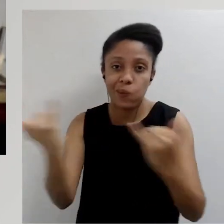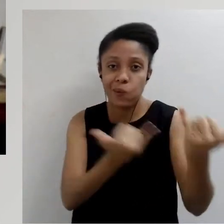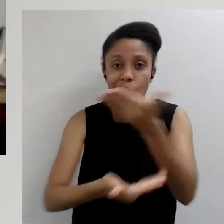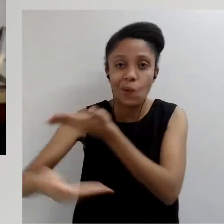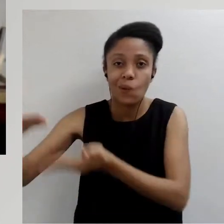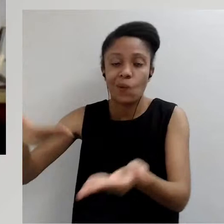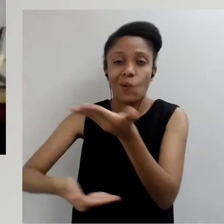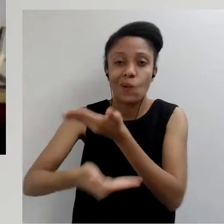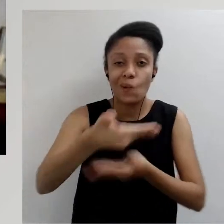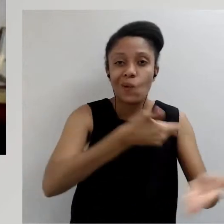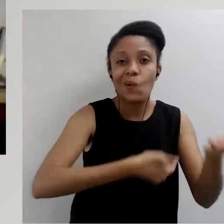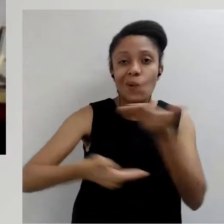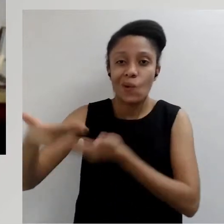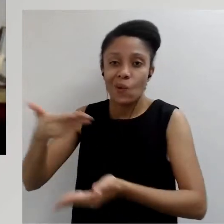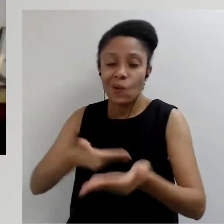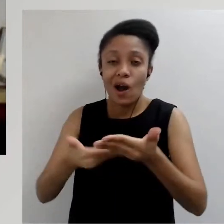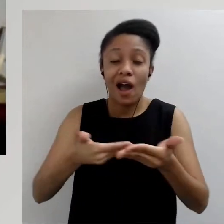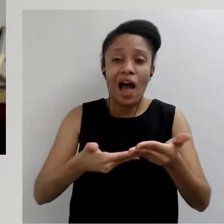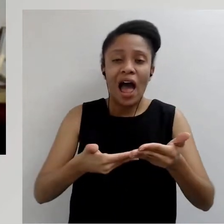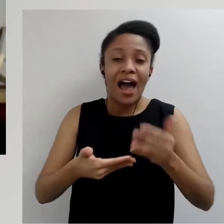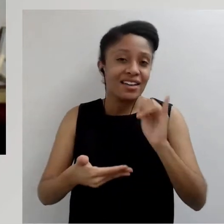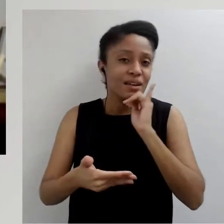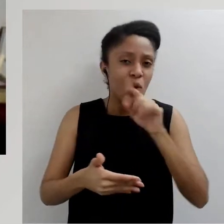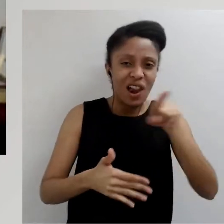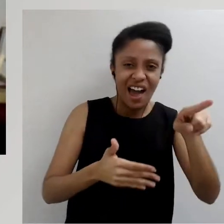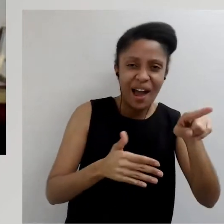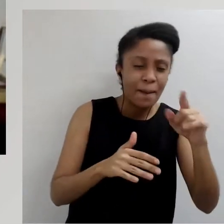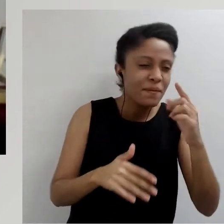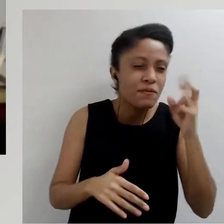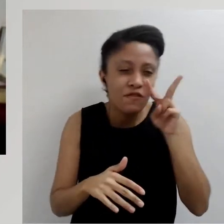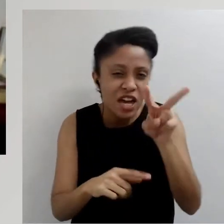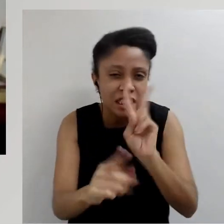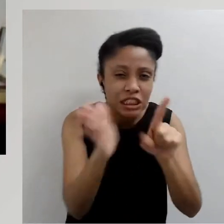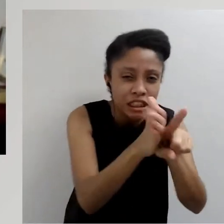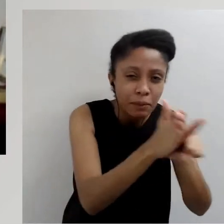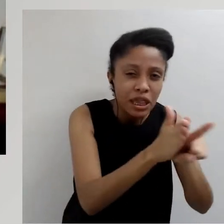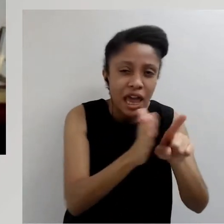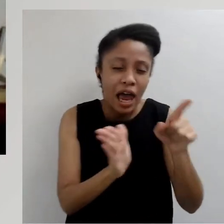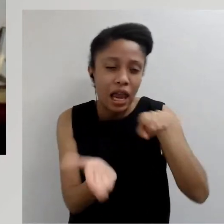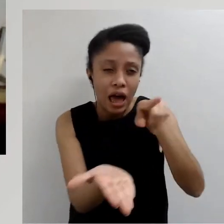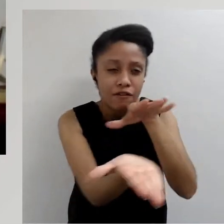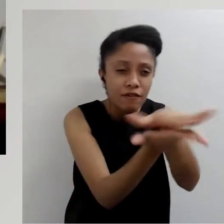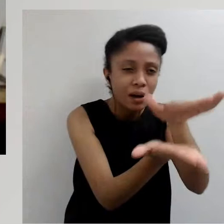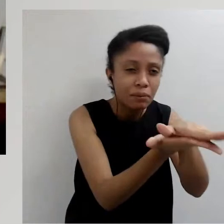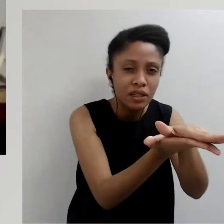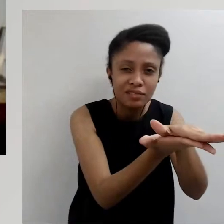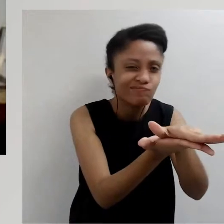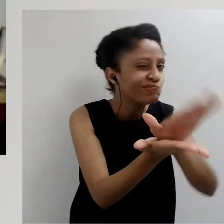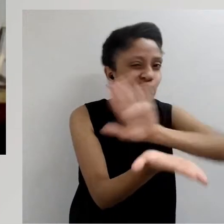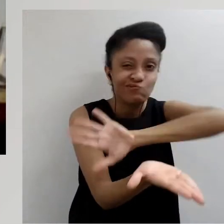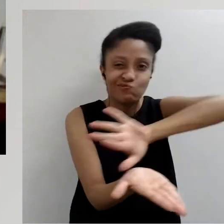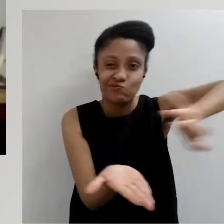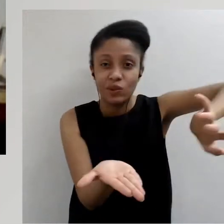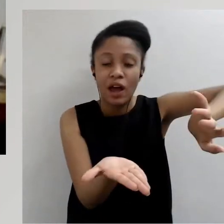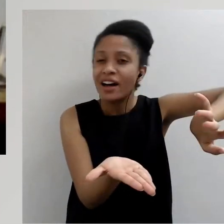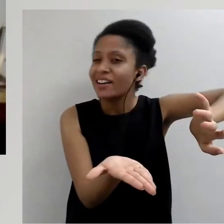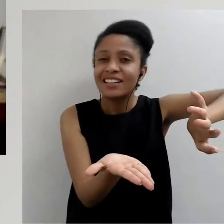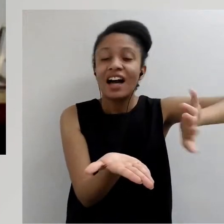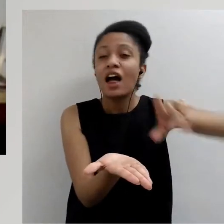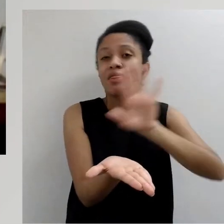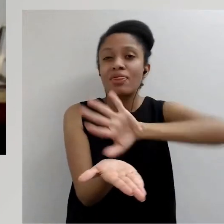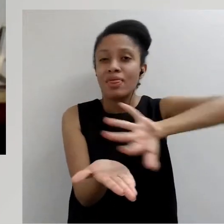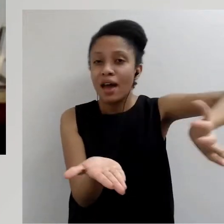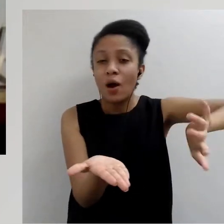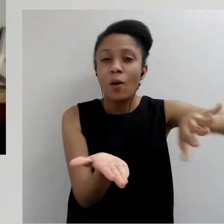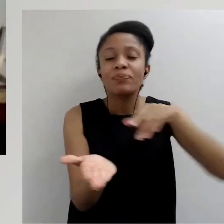this information, what did we do? So instead of focusing in everything that the other companies are doing in the market, we ask ourselves where they